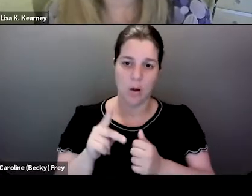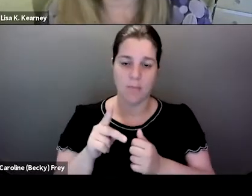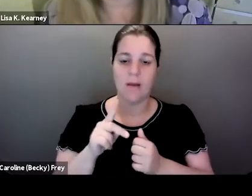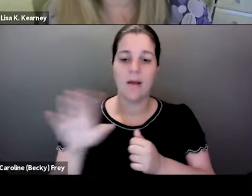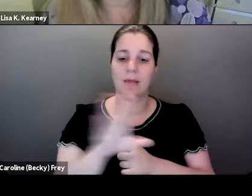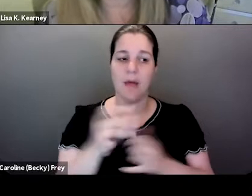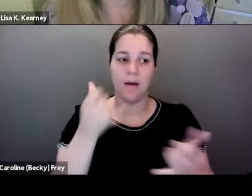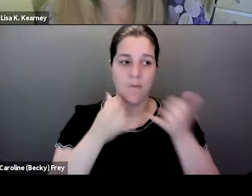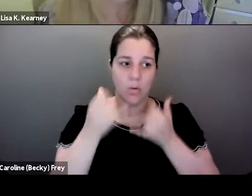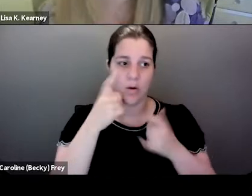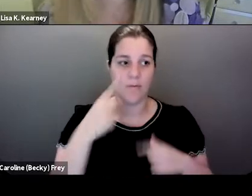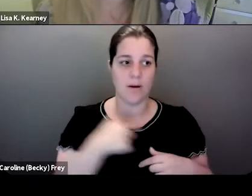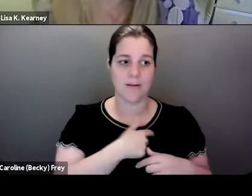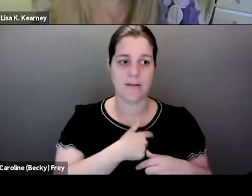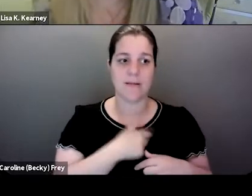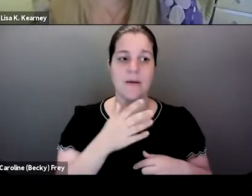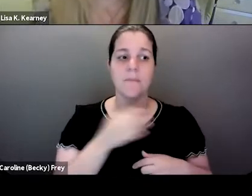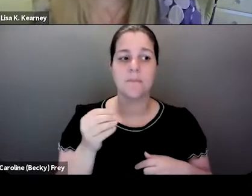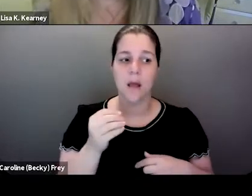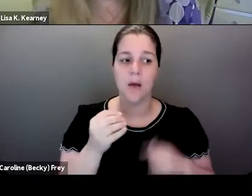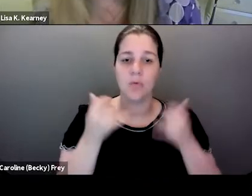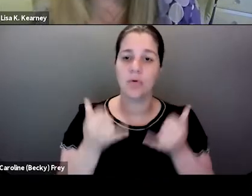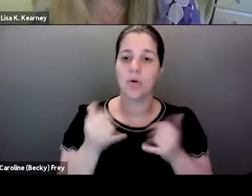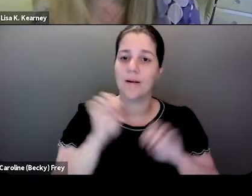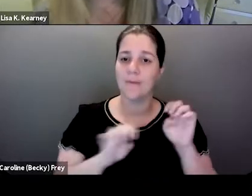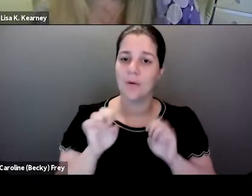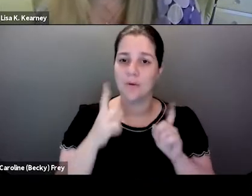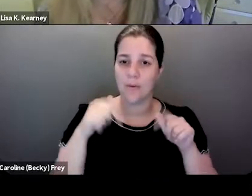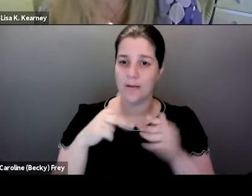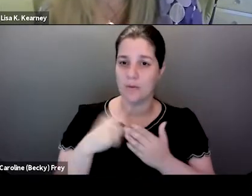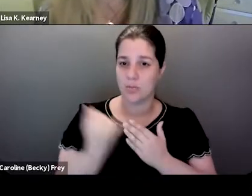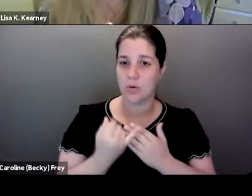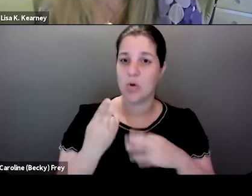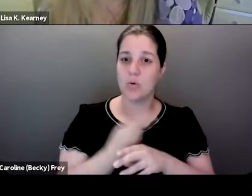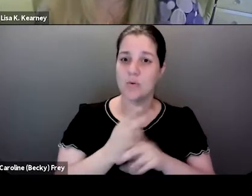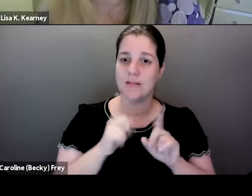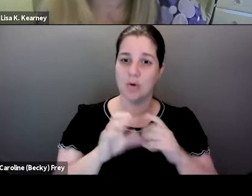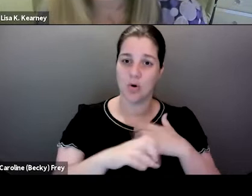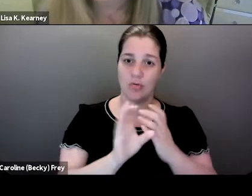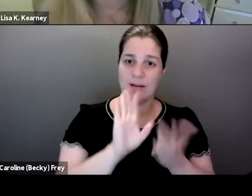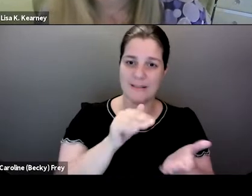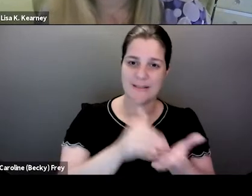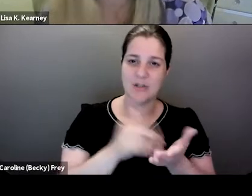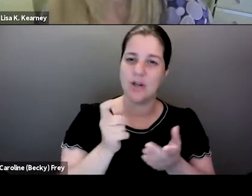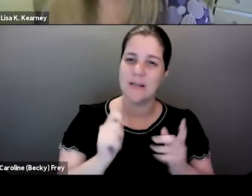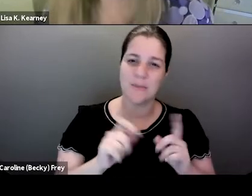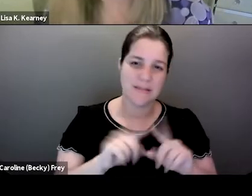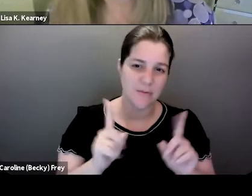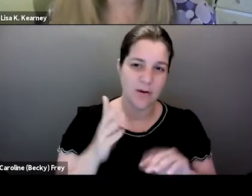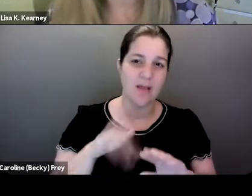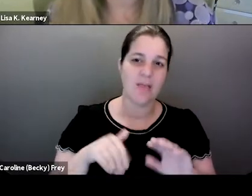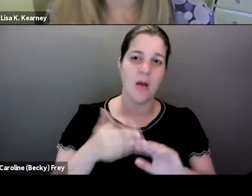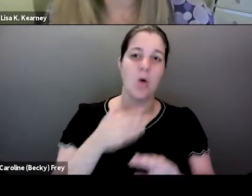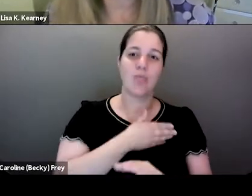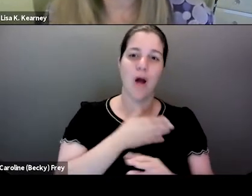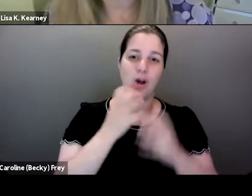in active evaluation of this project used within a crisis center, which is a little bit different than some of the prior caring letters projects